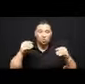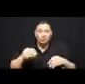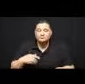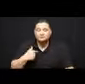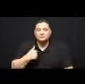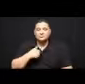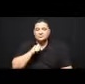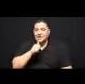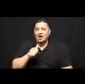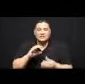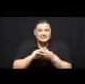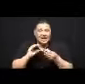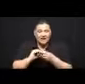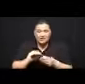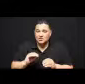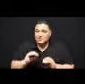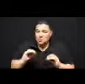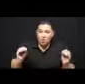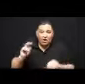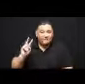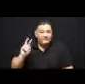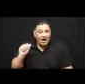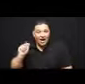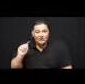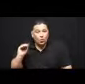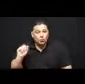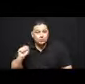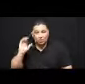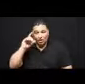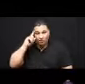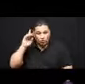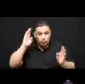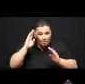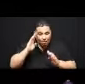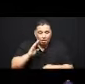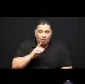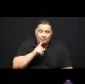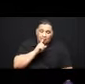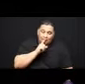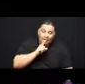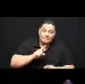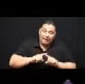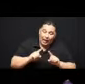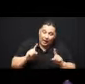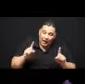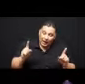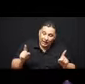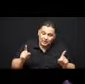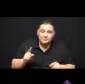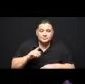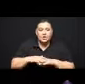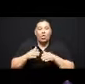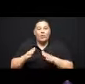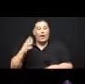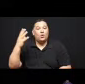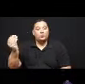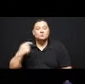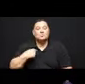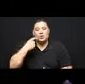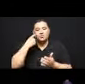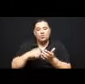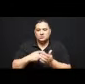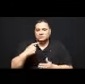vatos looking for trouble, but... On the way out, I noticed a young couple eating French